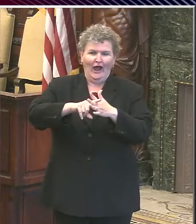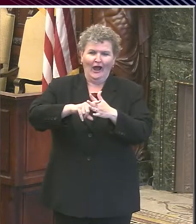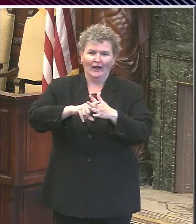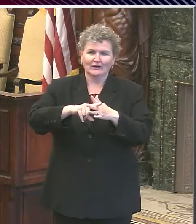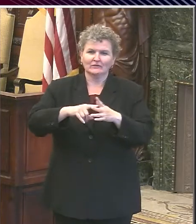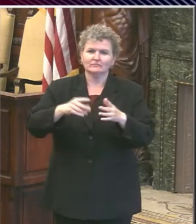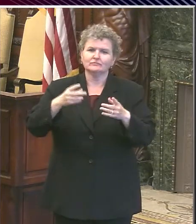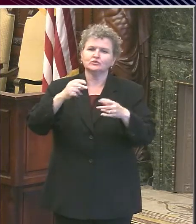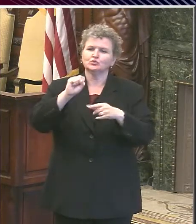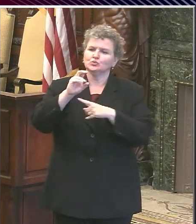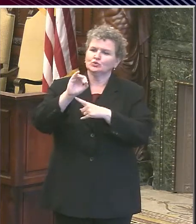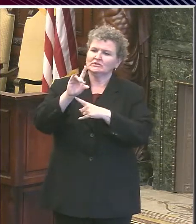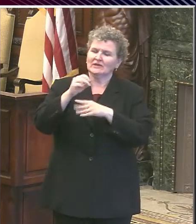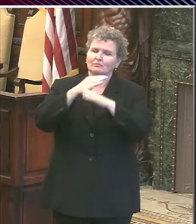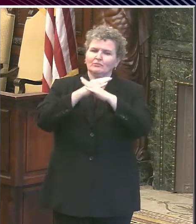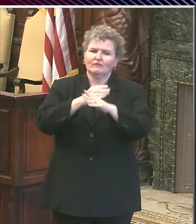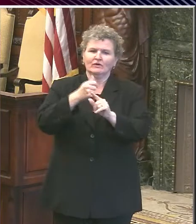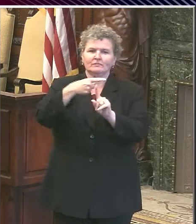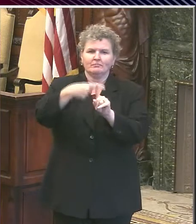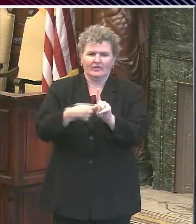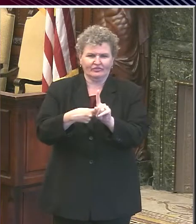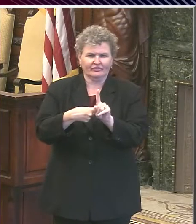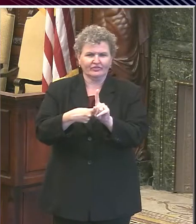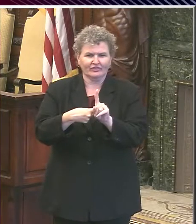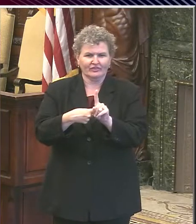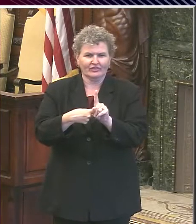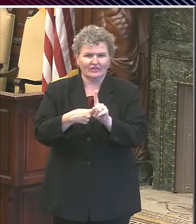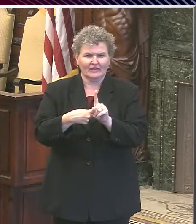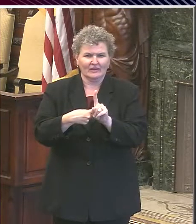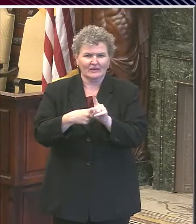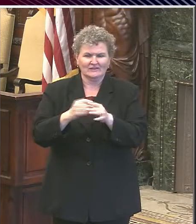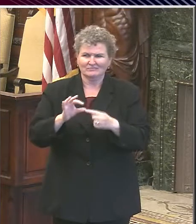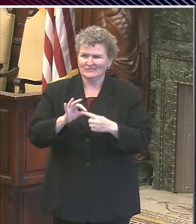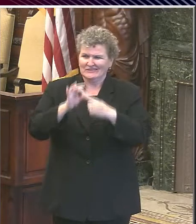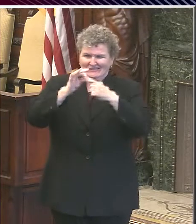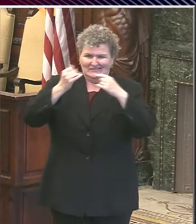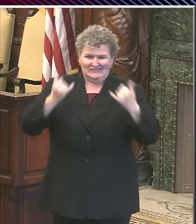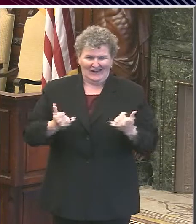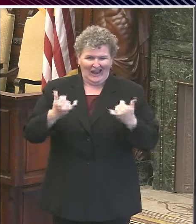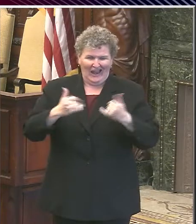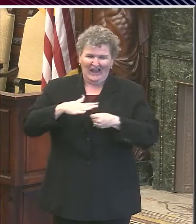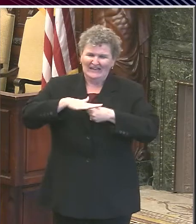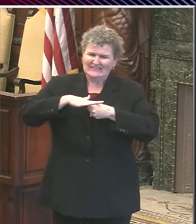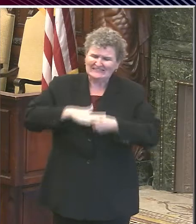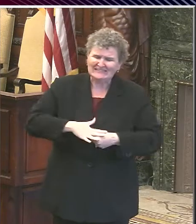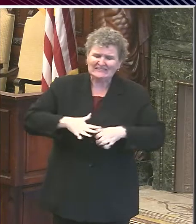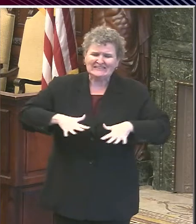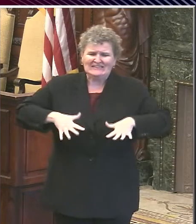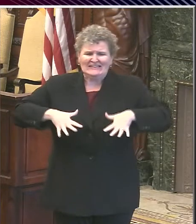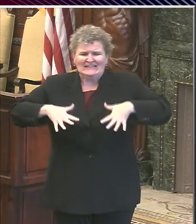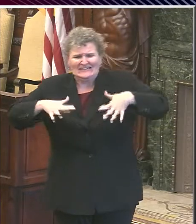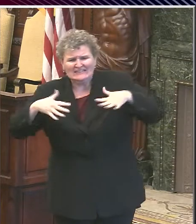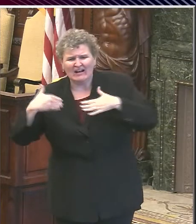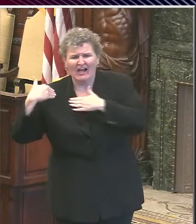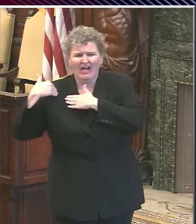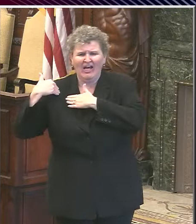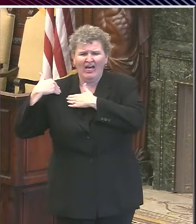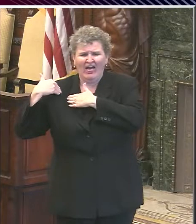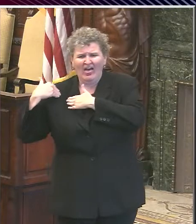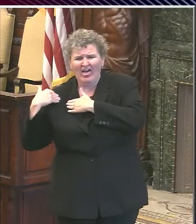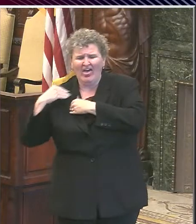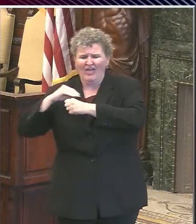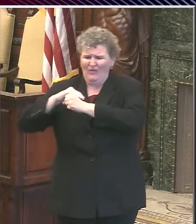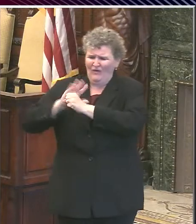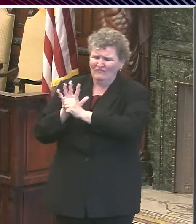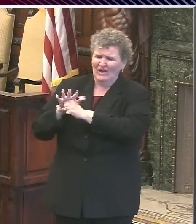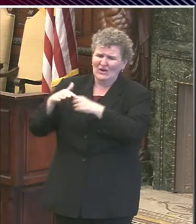importance this year as we all face the stress, anxiety, and hardships of COVID-19. In Philadelphia and nationally, we're seeing heightened